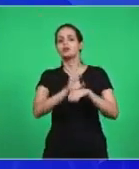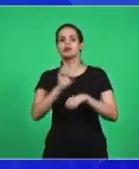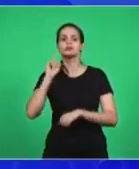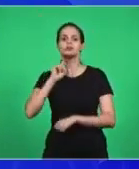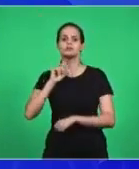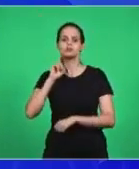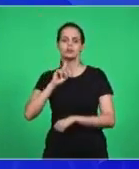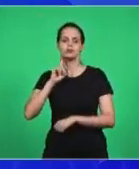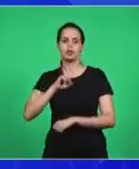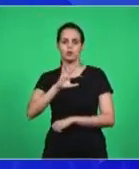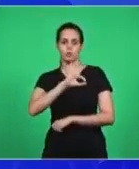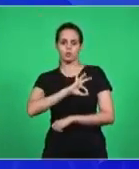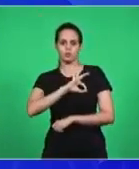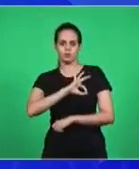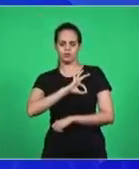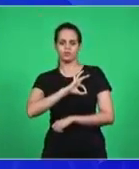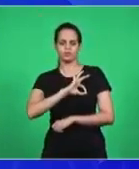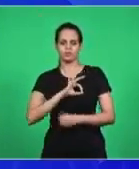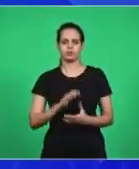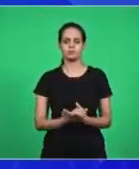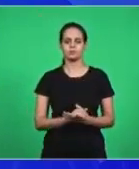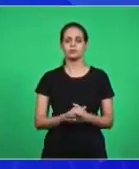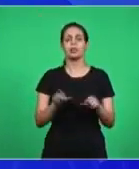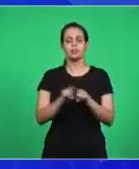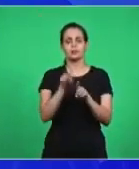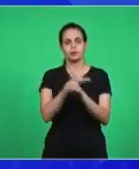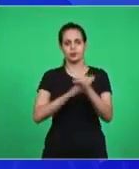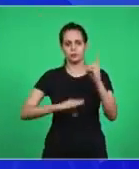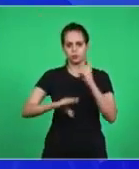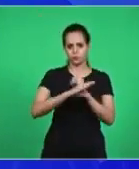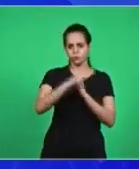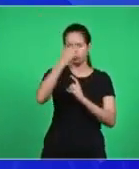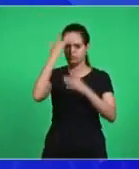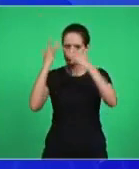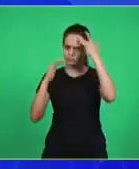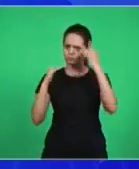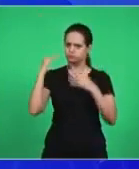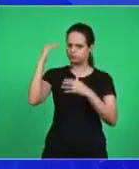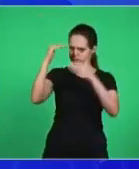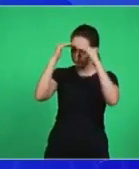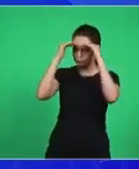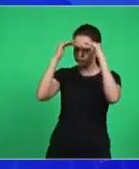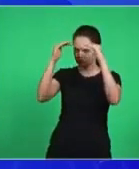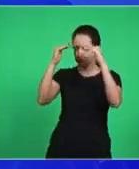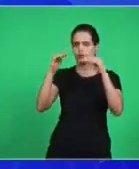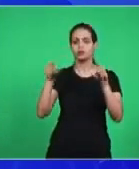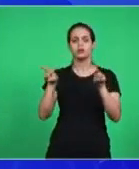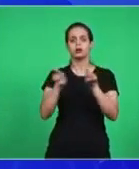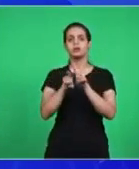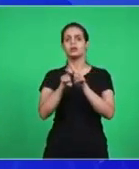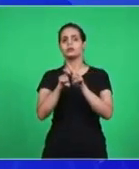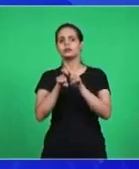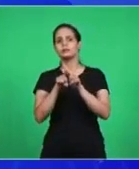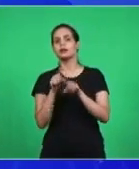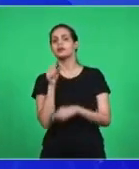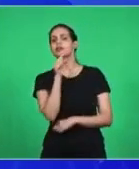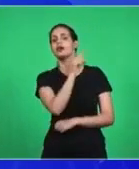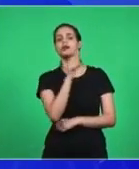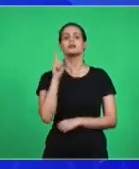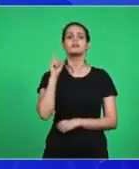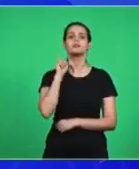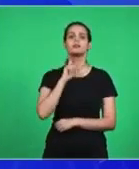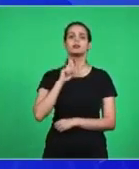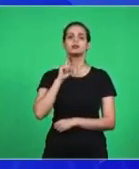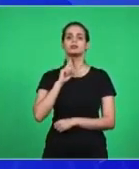headquarters of the military police and also in Capoel, Rondônia, and Uberaba